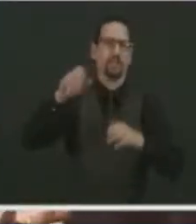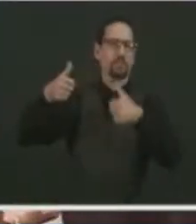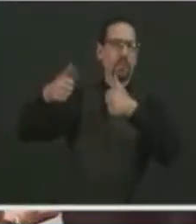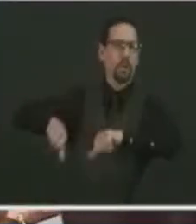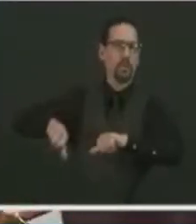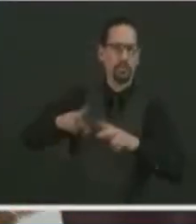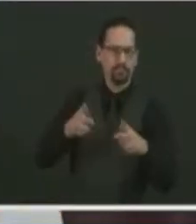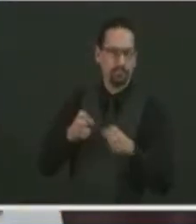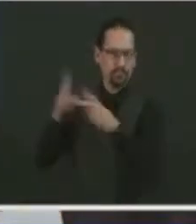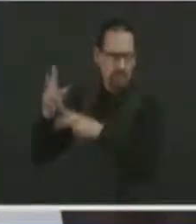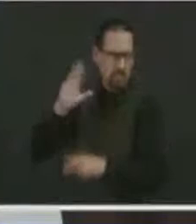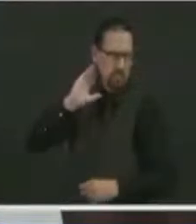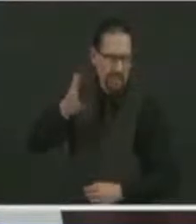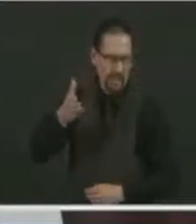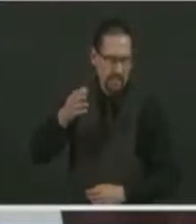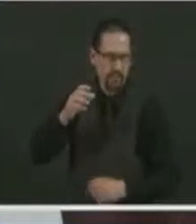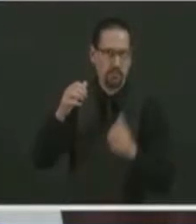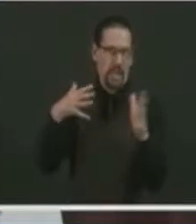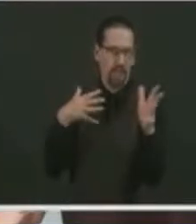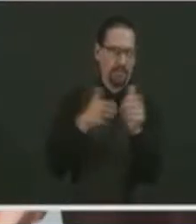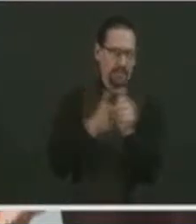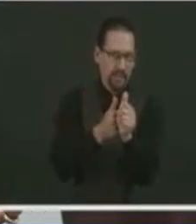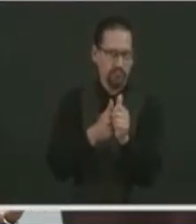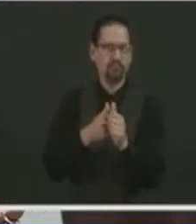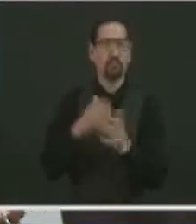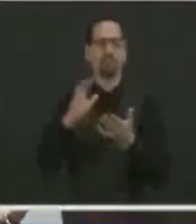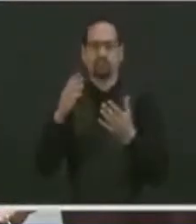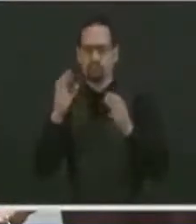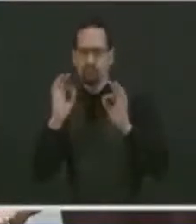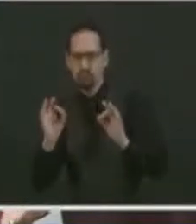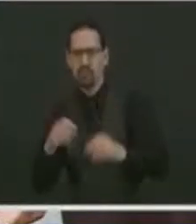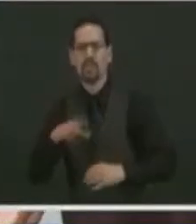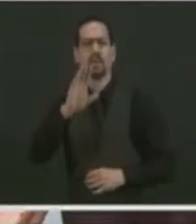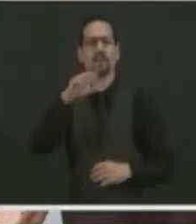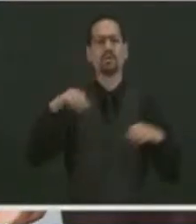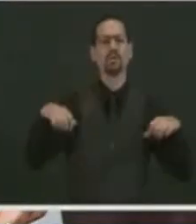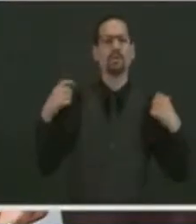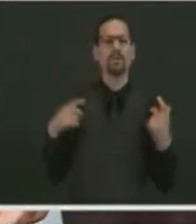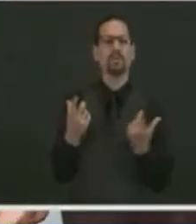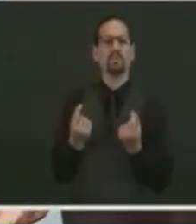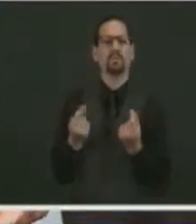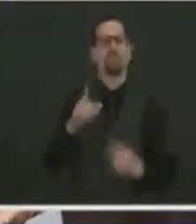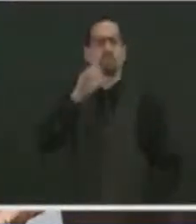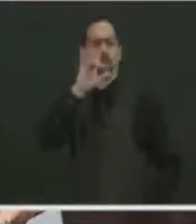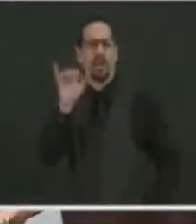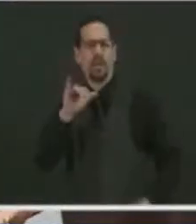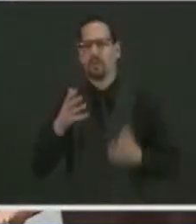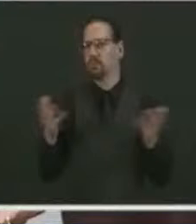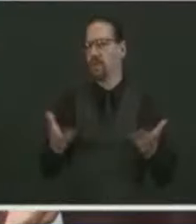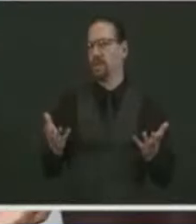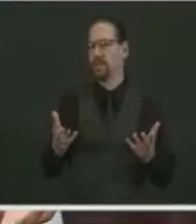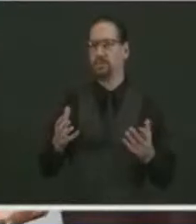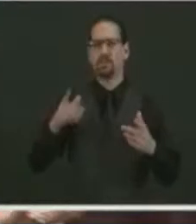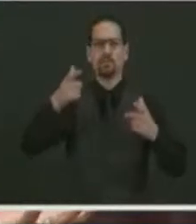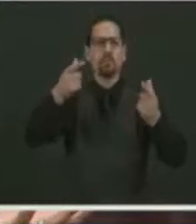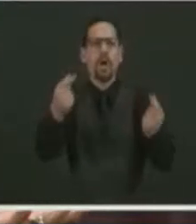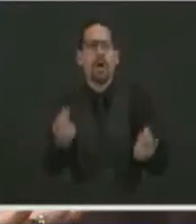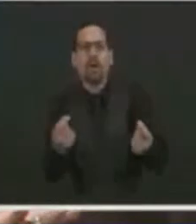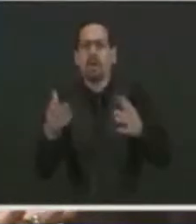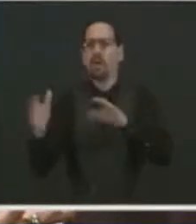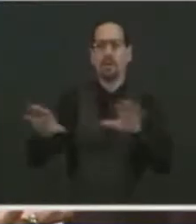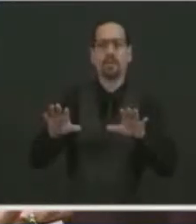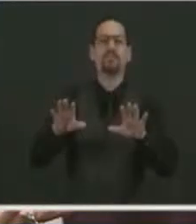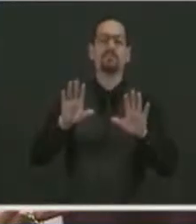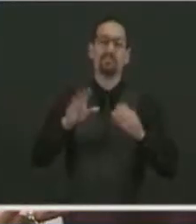What is it going to look like? The answer is, you can go back to the gym, but like everything else in our lives, it's going to be